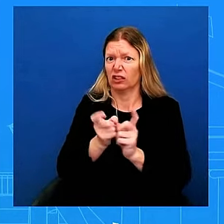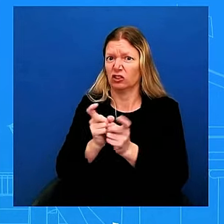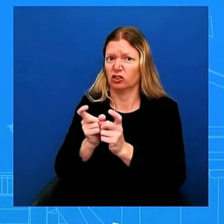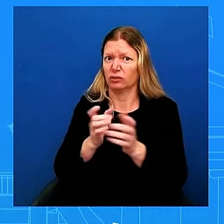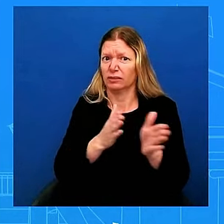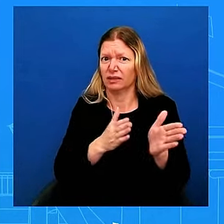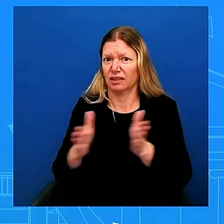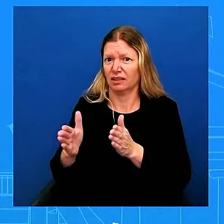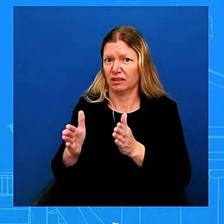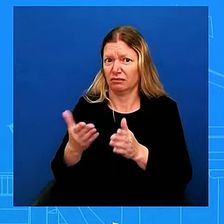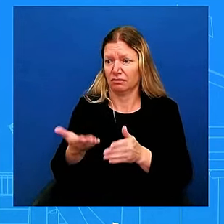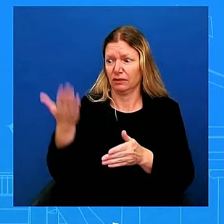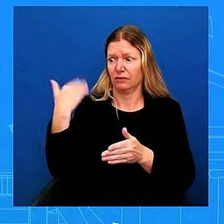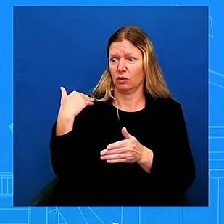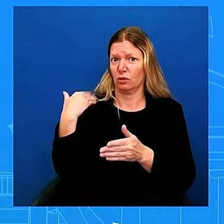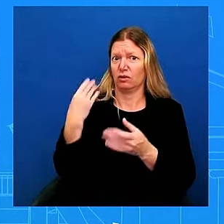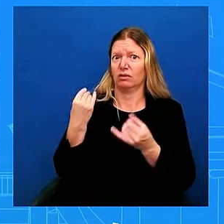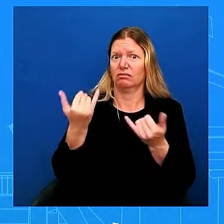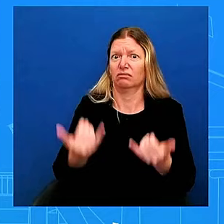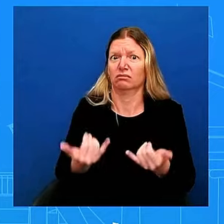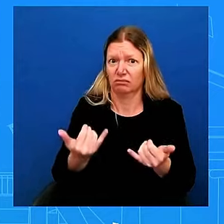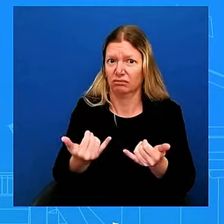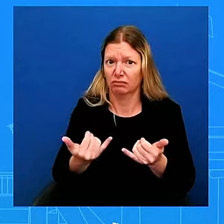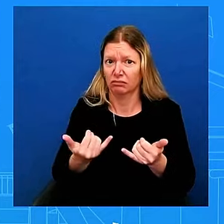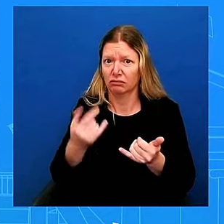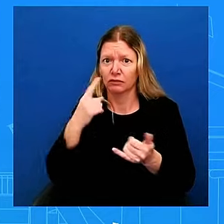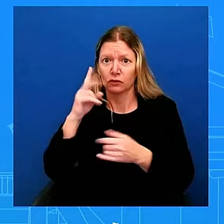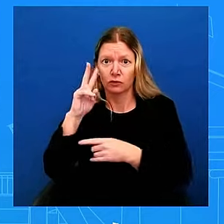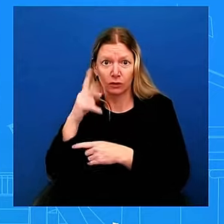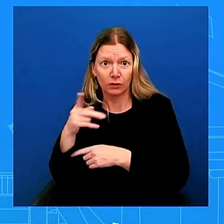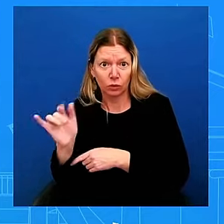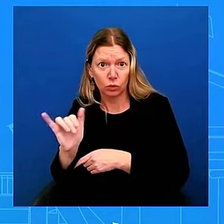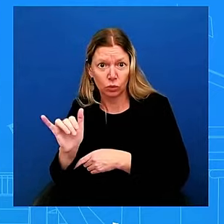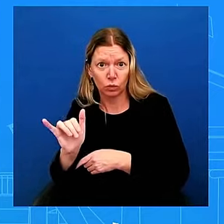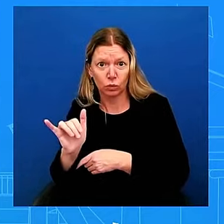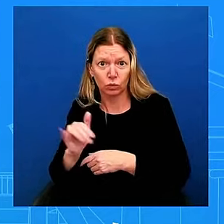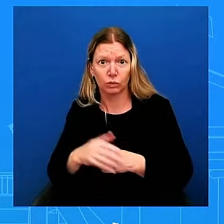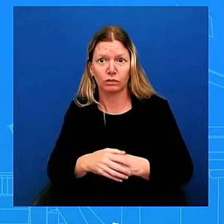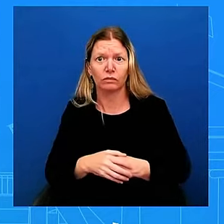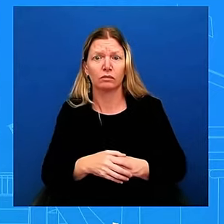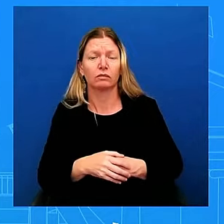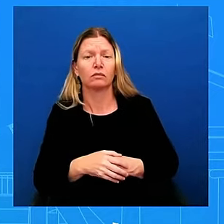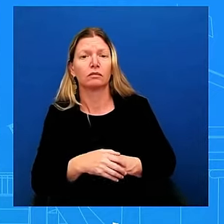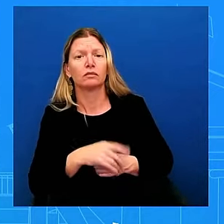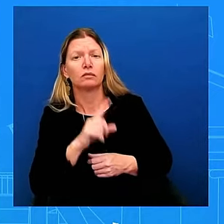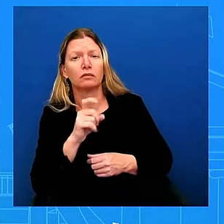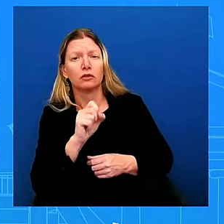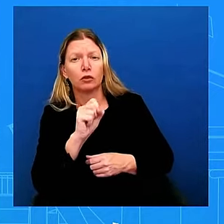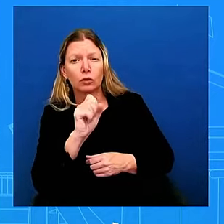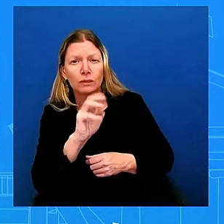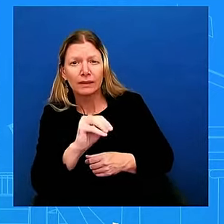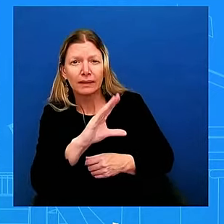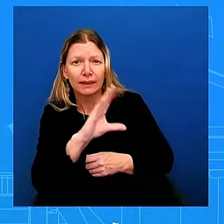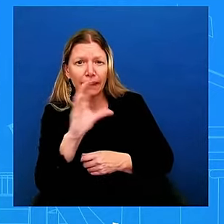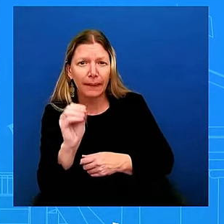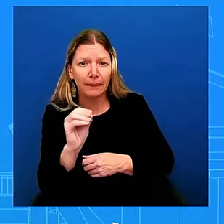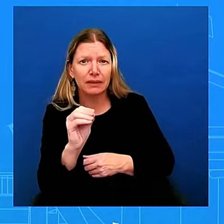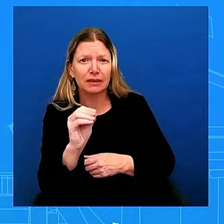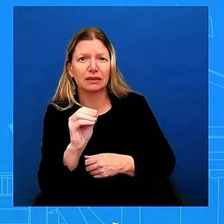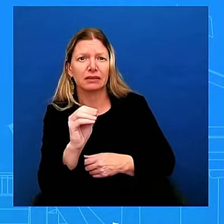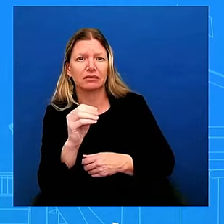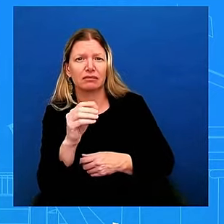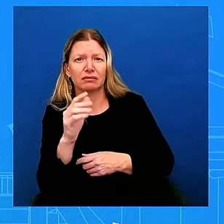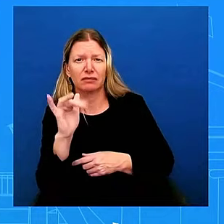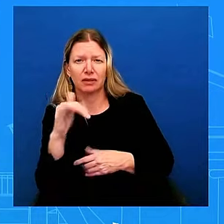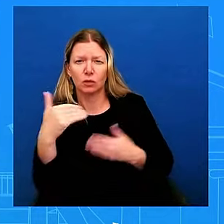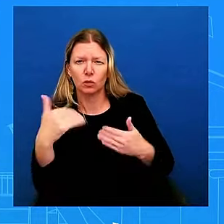to the vice president's detail. And with social media companies, I mean, terms like deep state have been one of the most viral terms over the